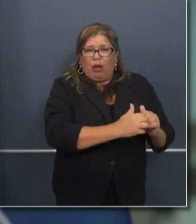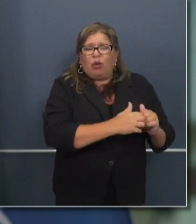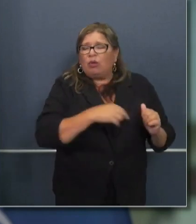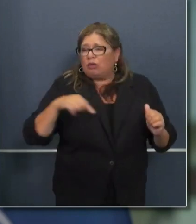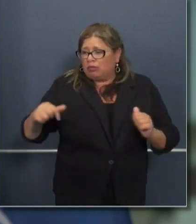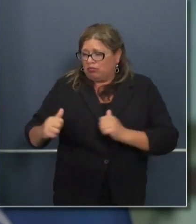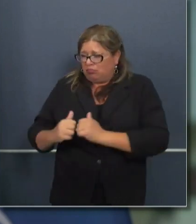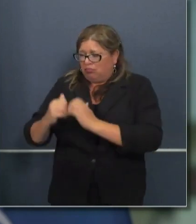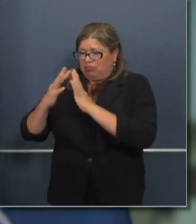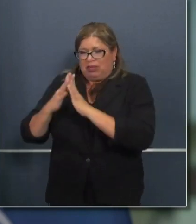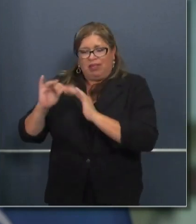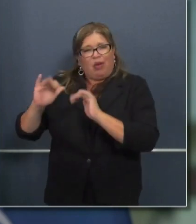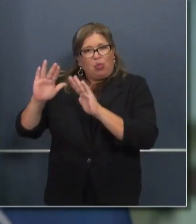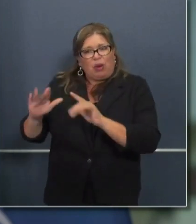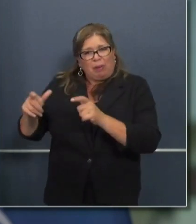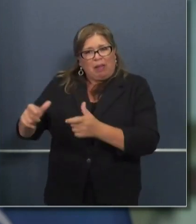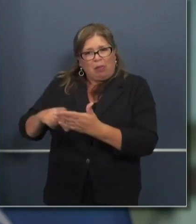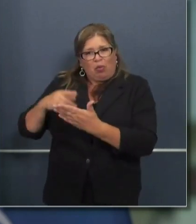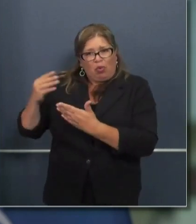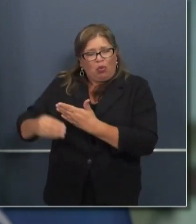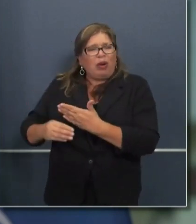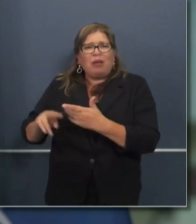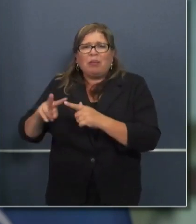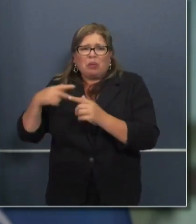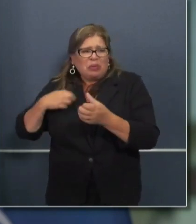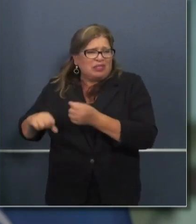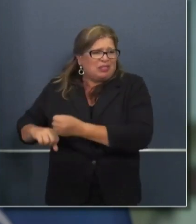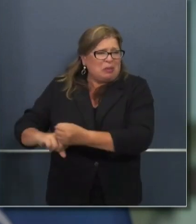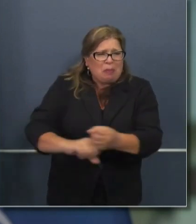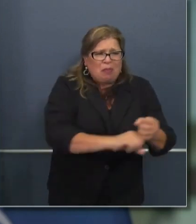seniors, million plus, 1.6 million plus